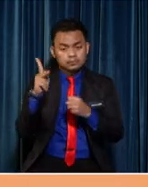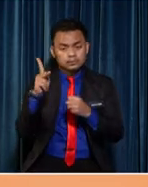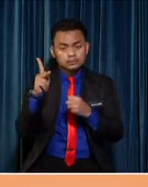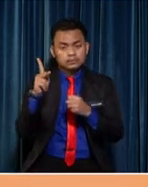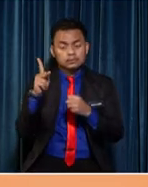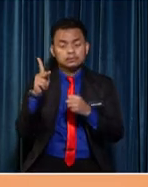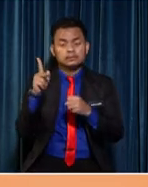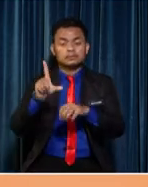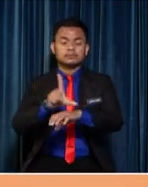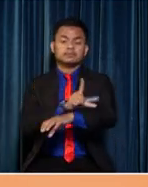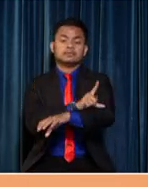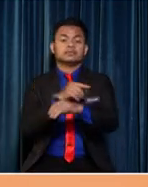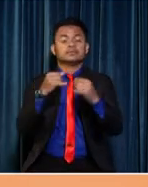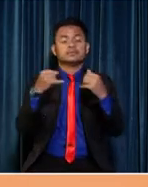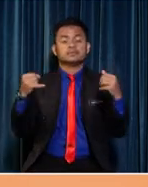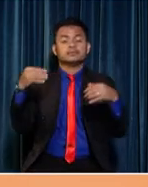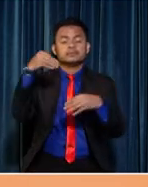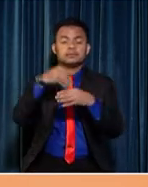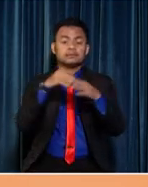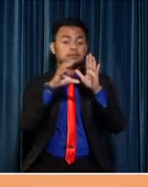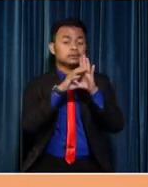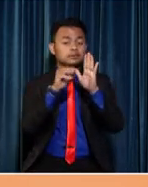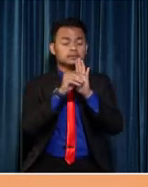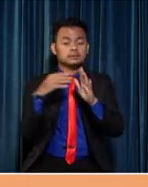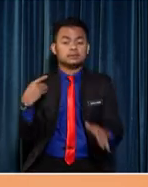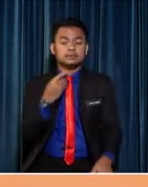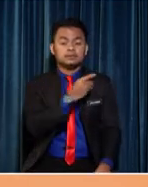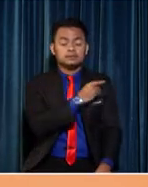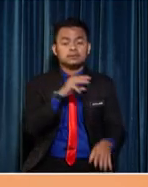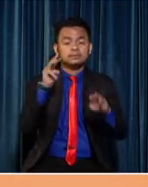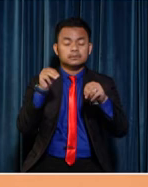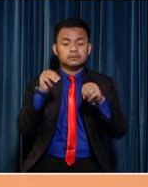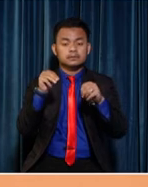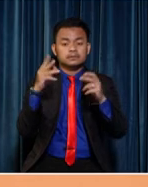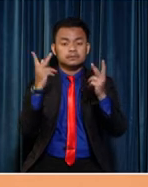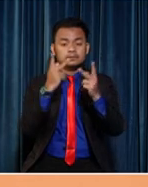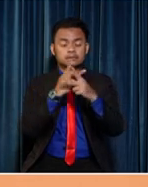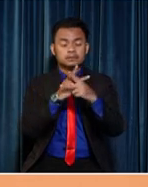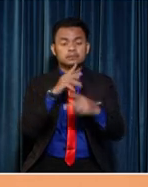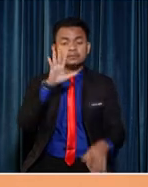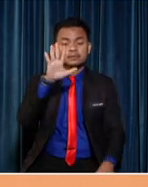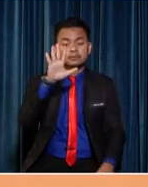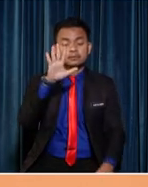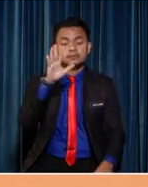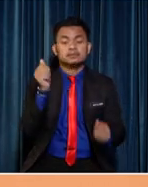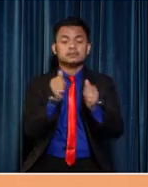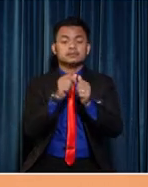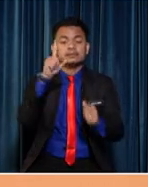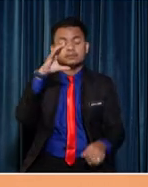rope in centimeter. We have to multiply 5 by